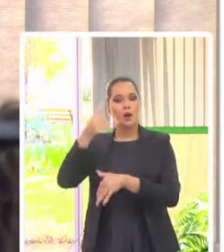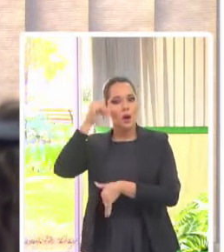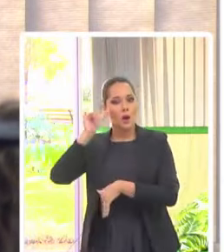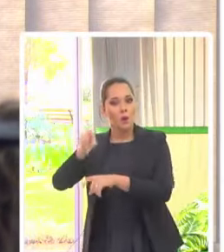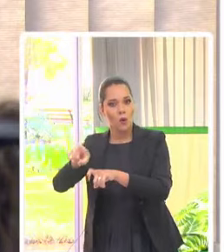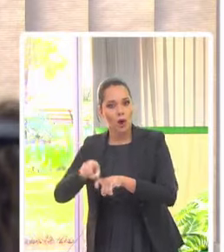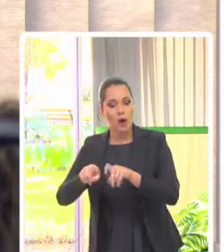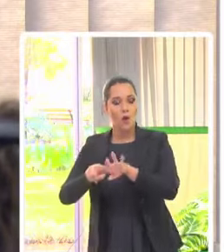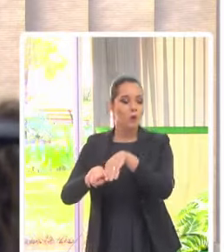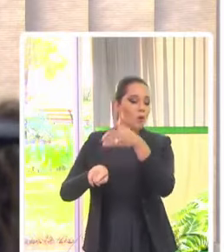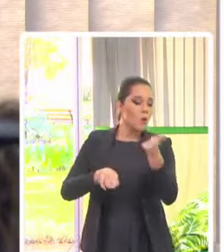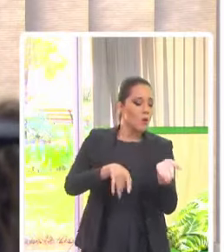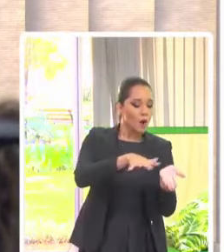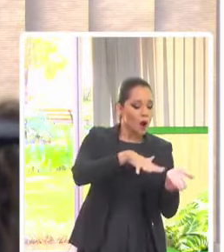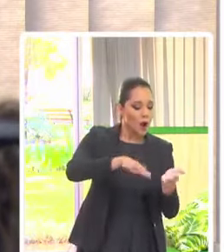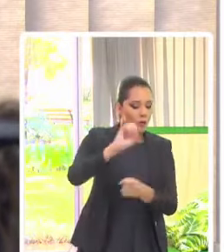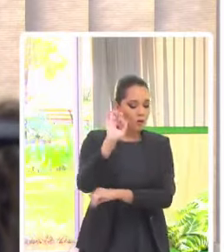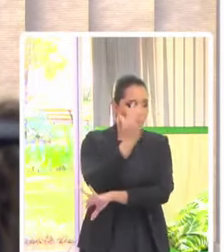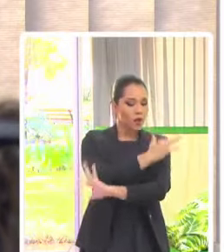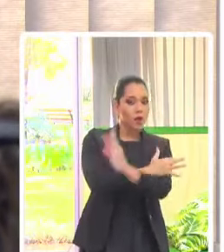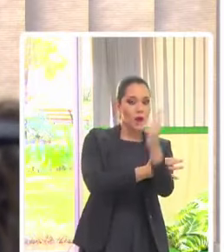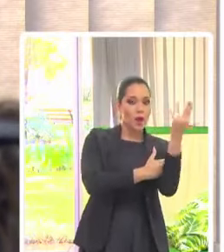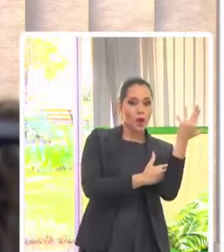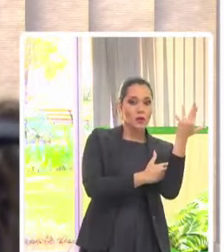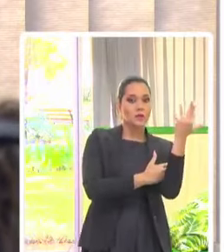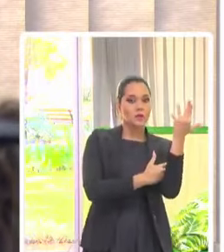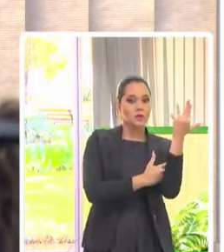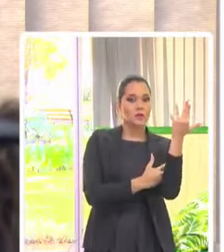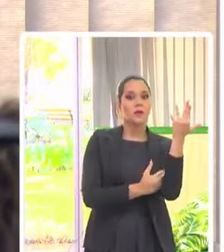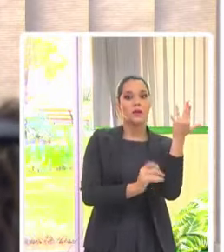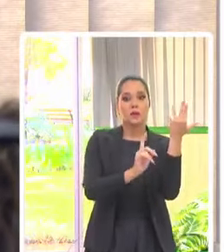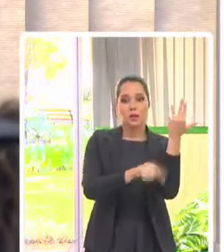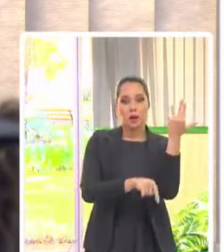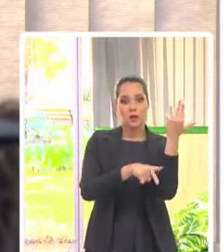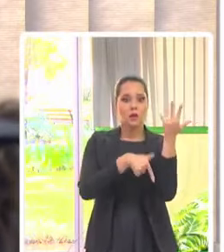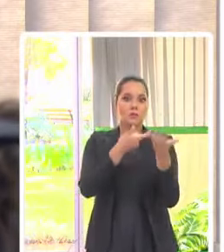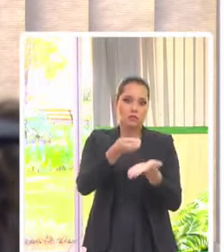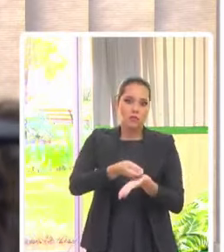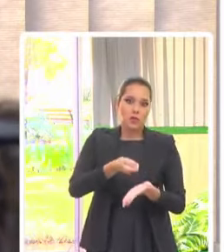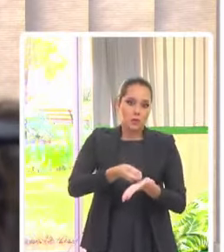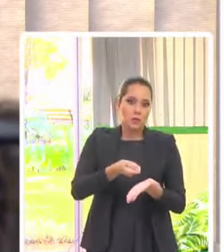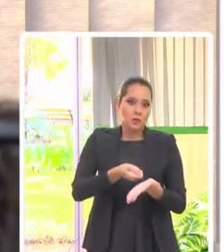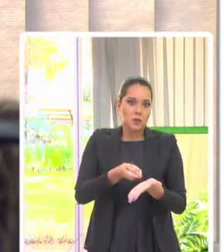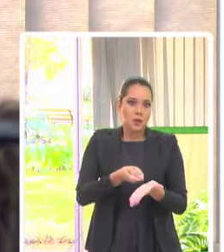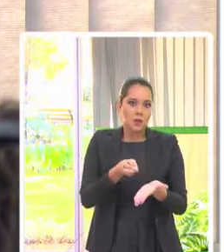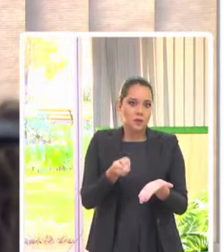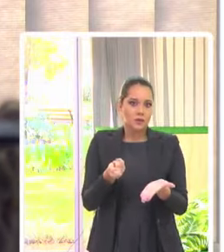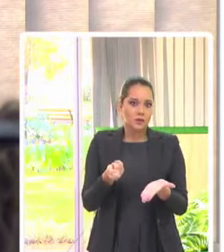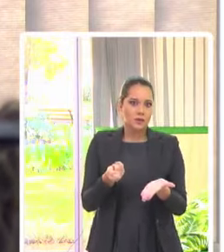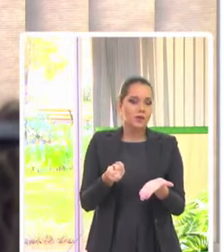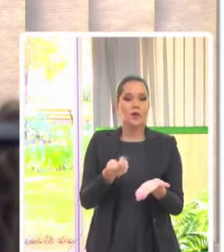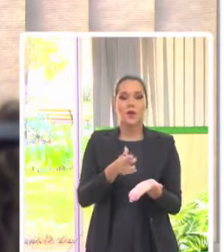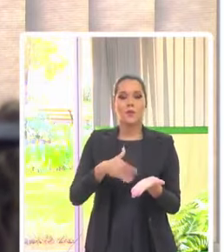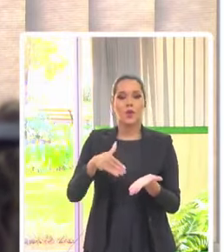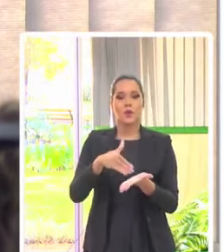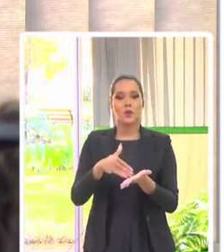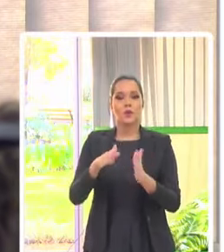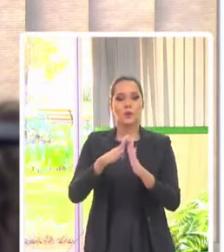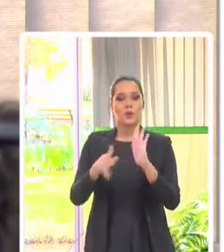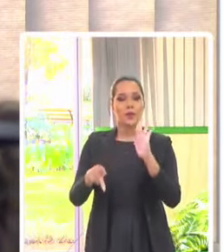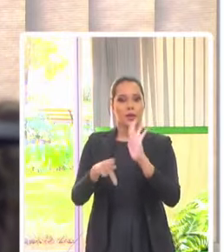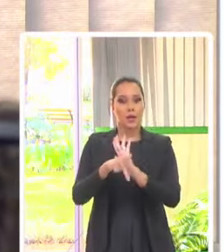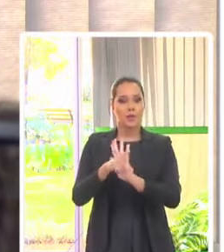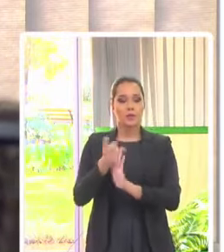by forests, which is a mandatory requirement for every single rural property in Brazil to keep part of their original or